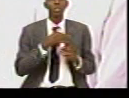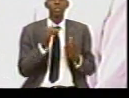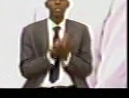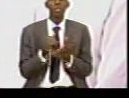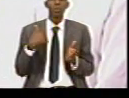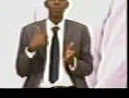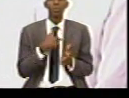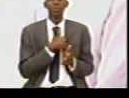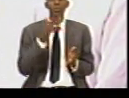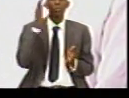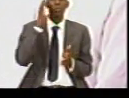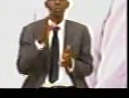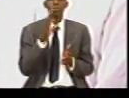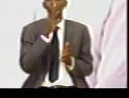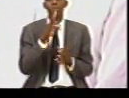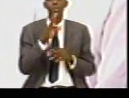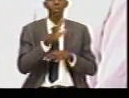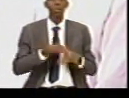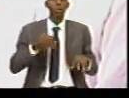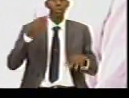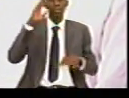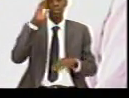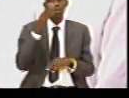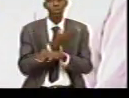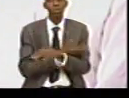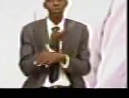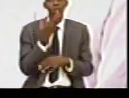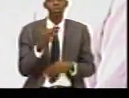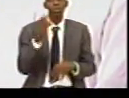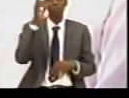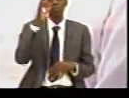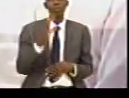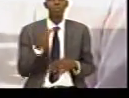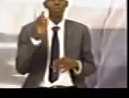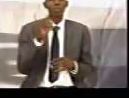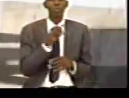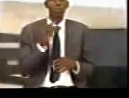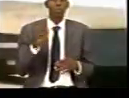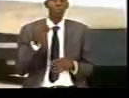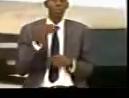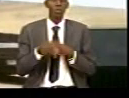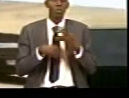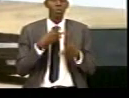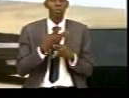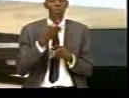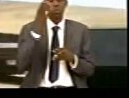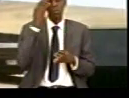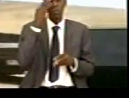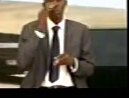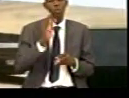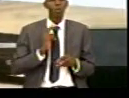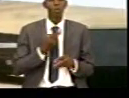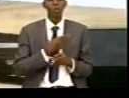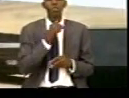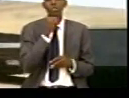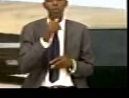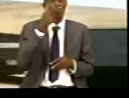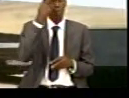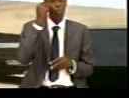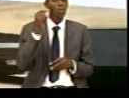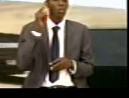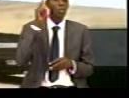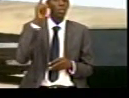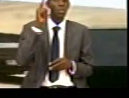the sons of God. Therefore, the world knoweth us not, because it knew him